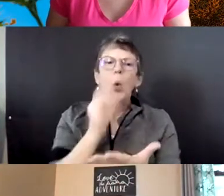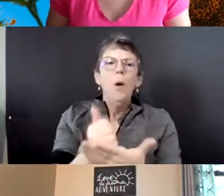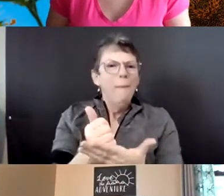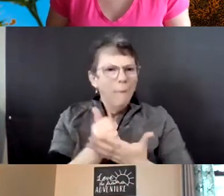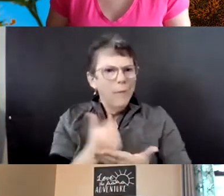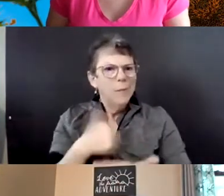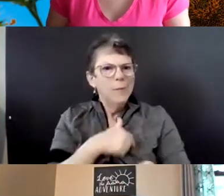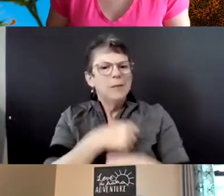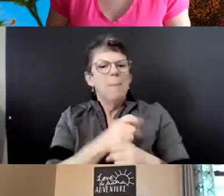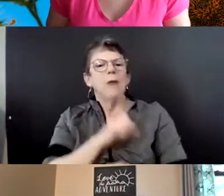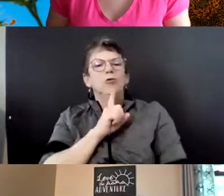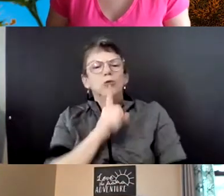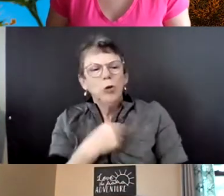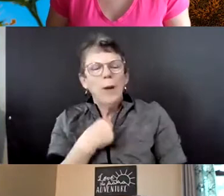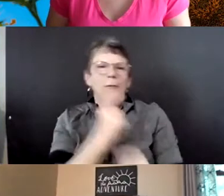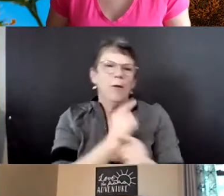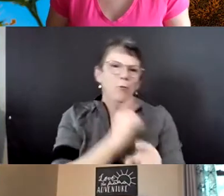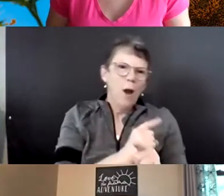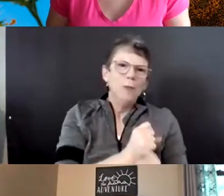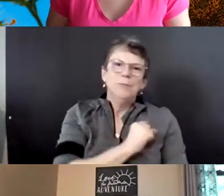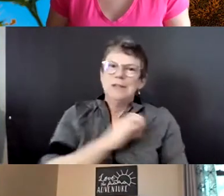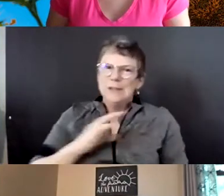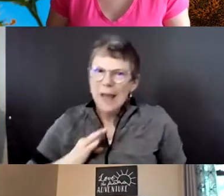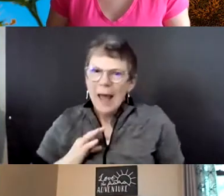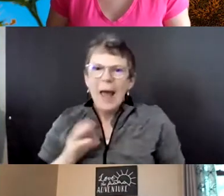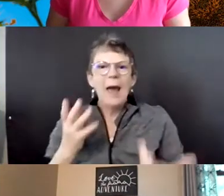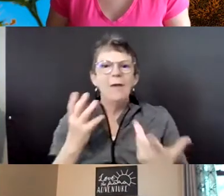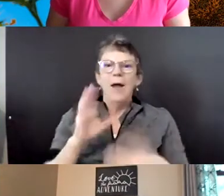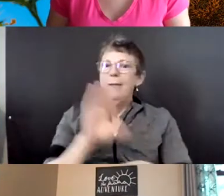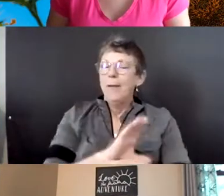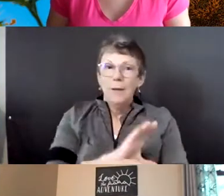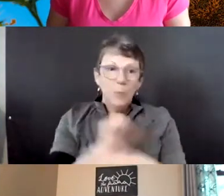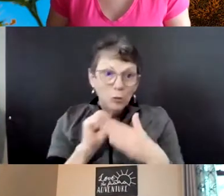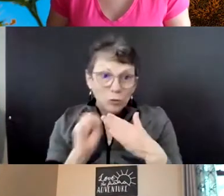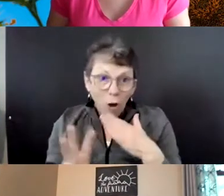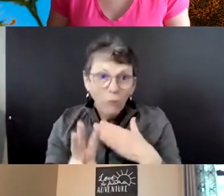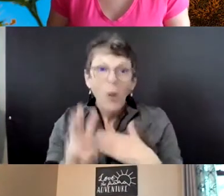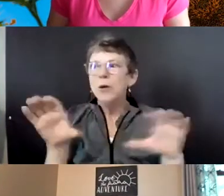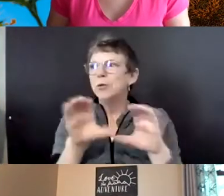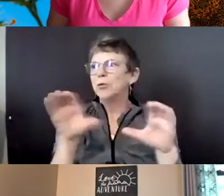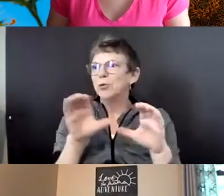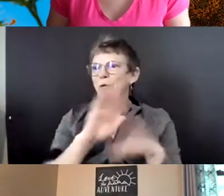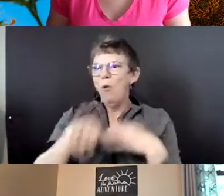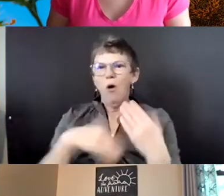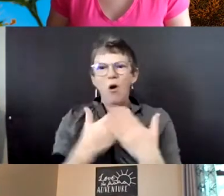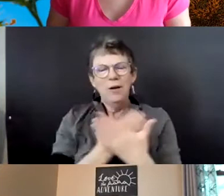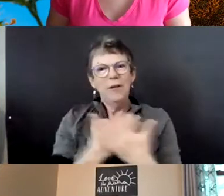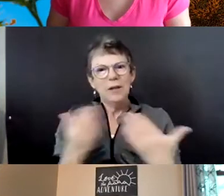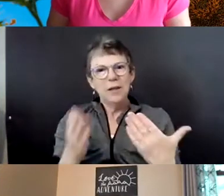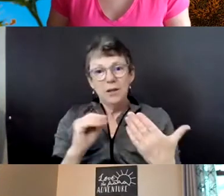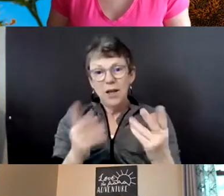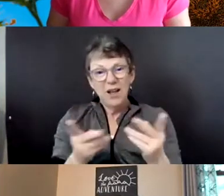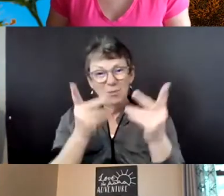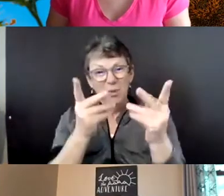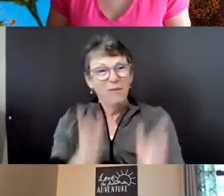we have the workers, the workforce, the computer software to do all of these things, and providers, but